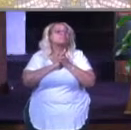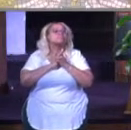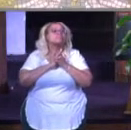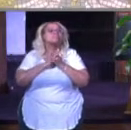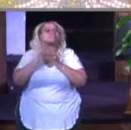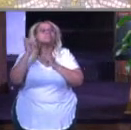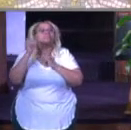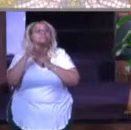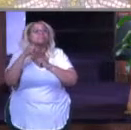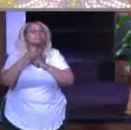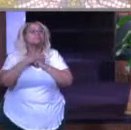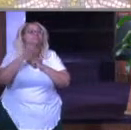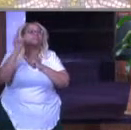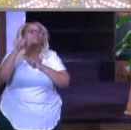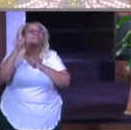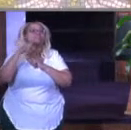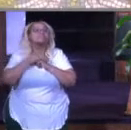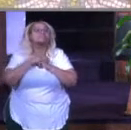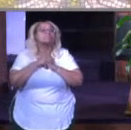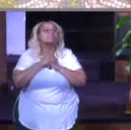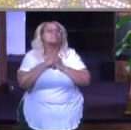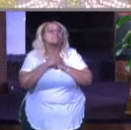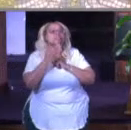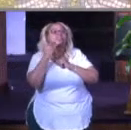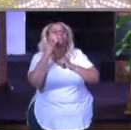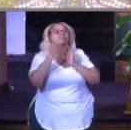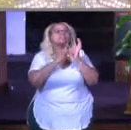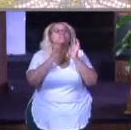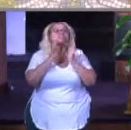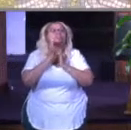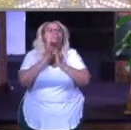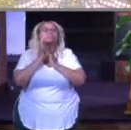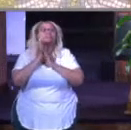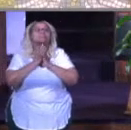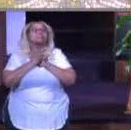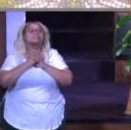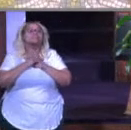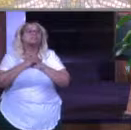Yeah. Yeah, thank you, Jesus.